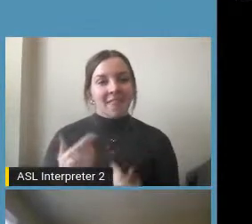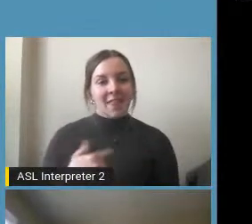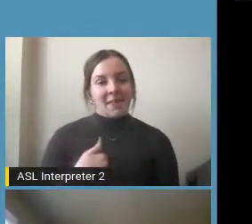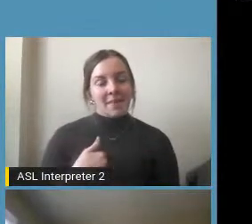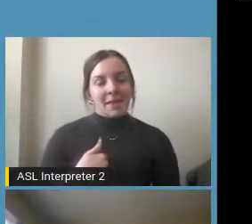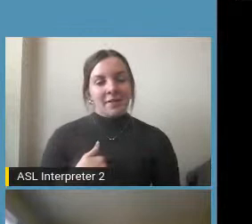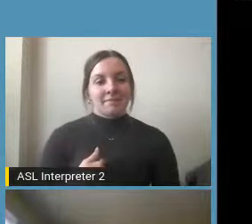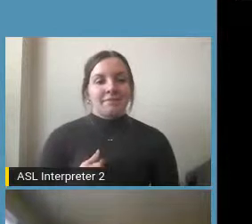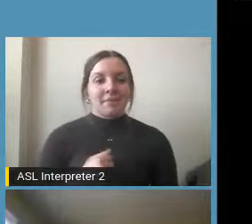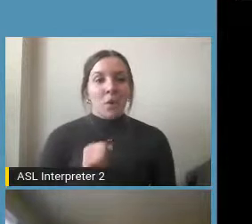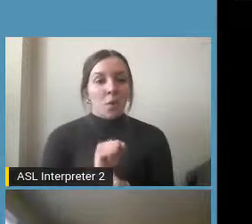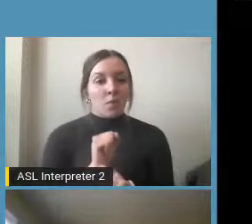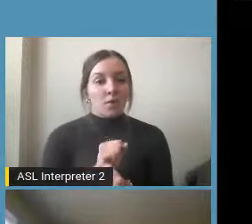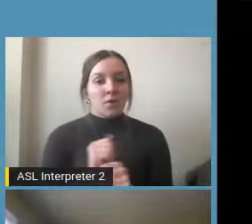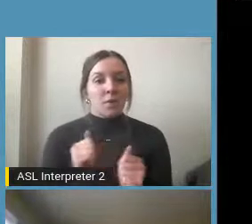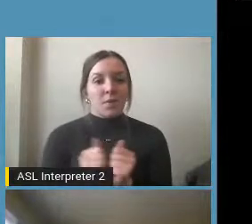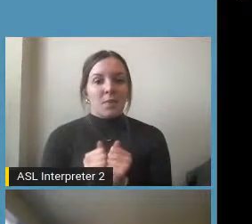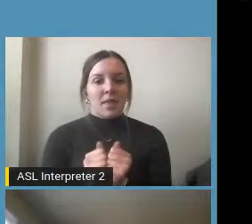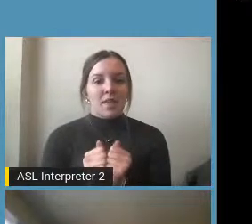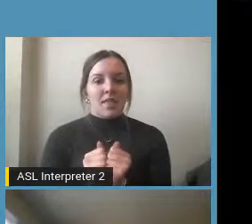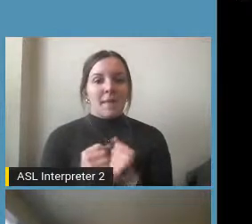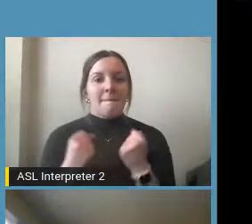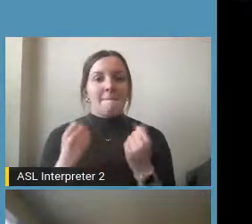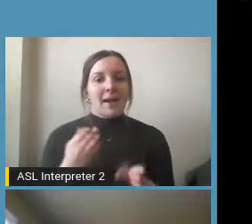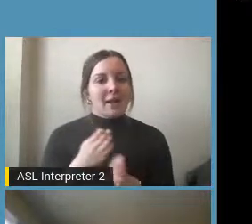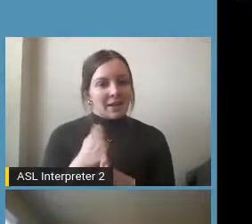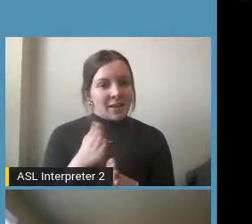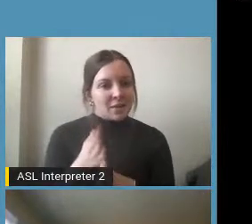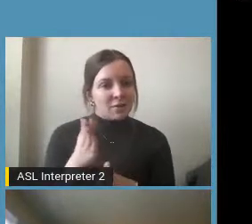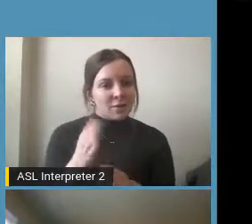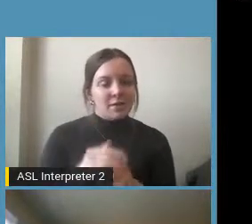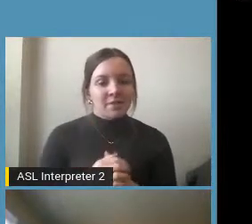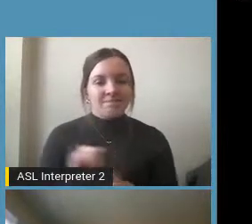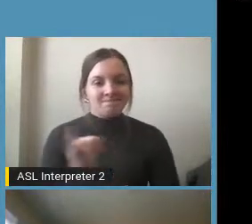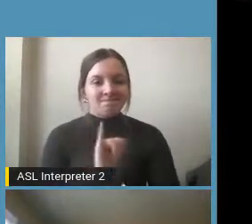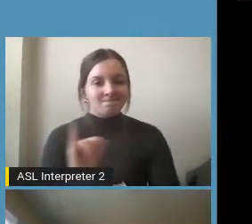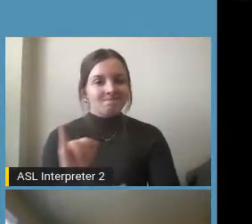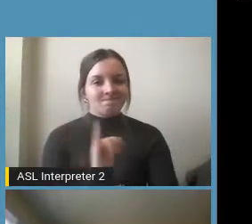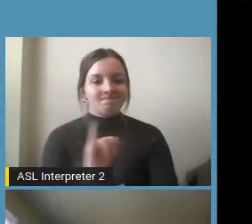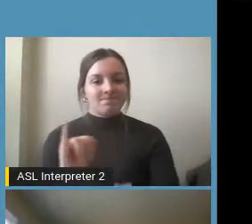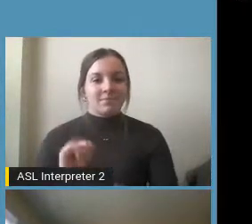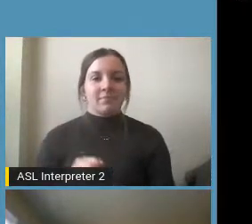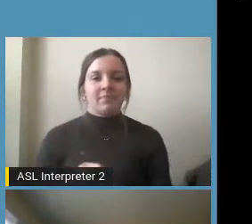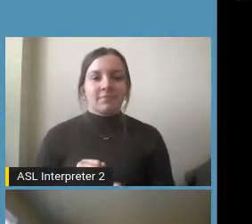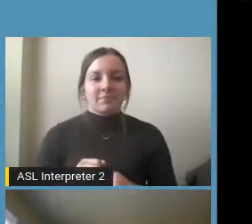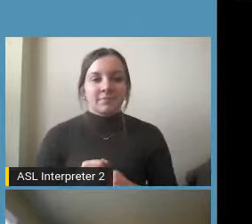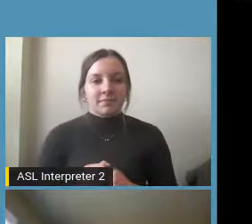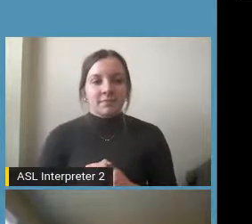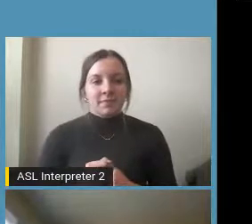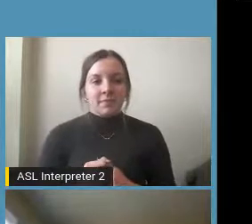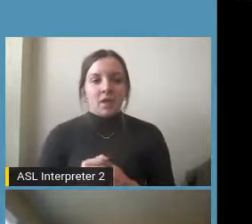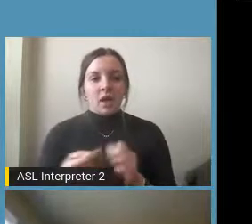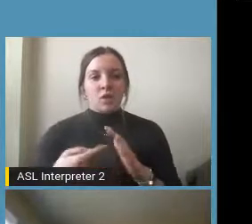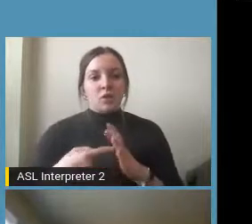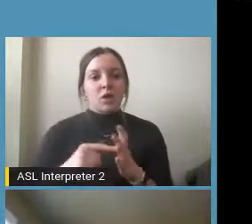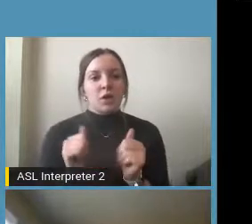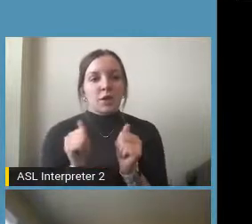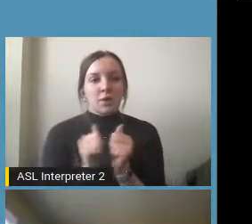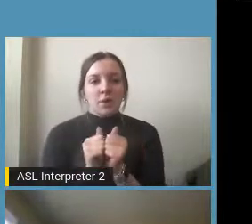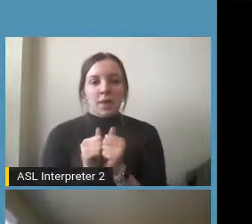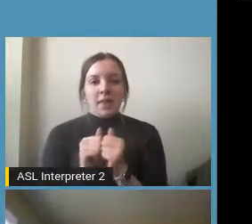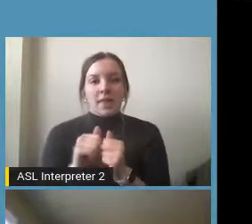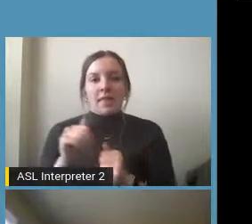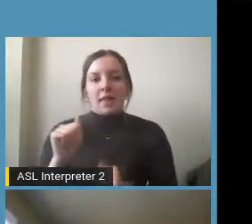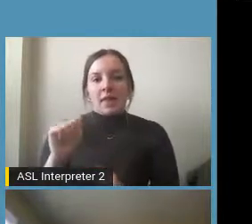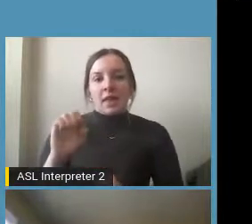different industries. We've been doing this. It started in aerospace, and it developed into